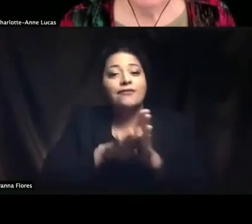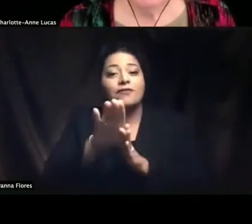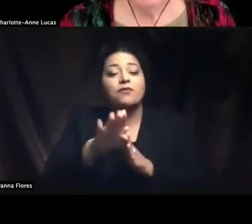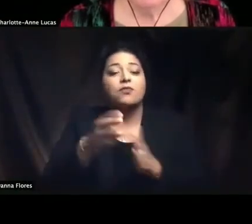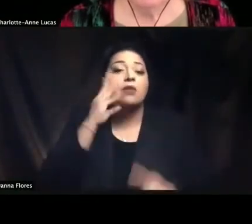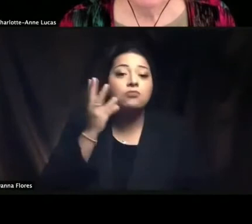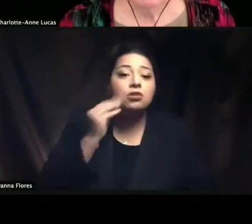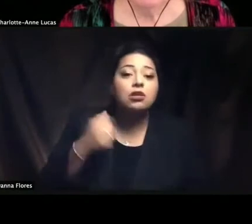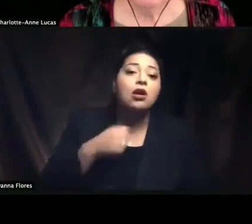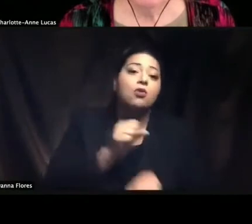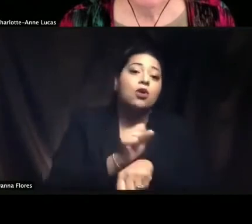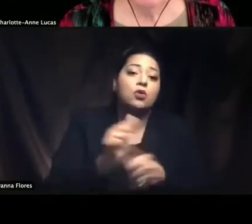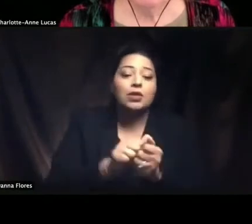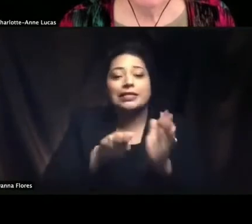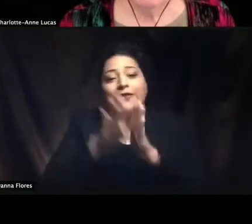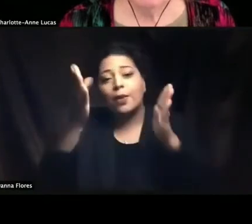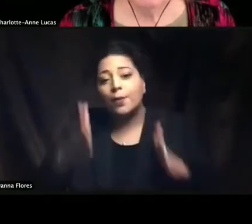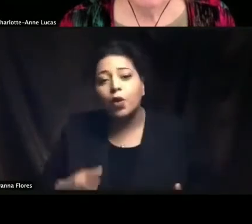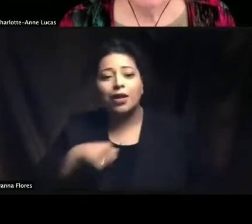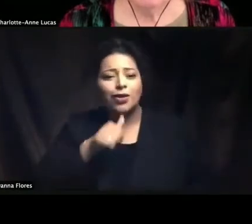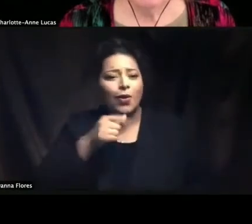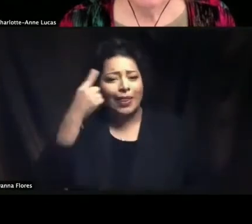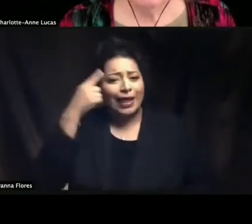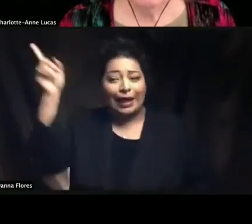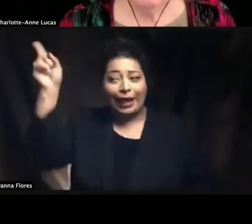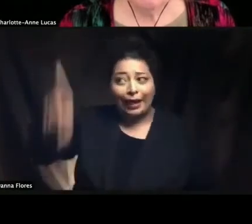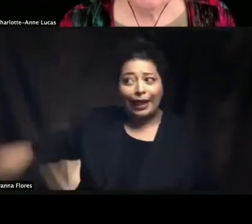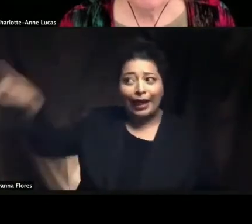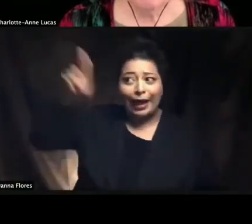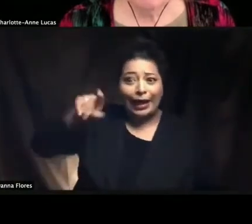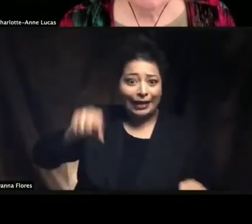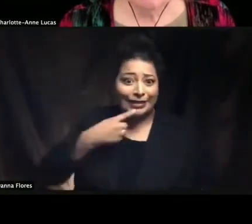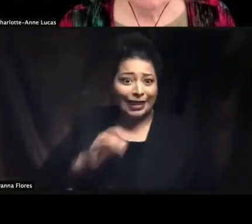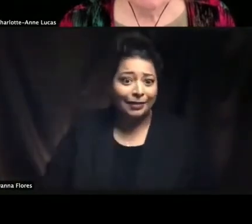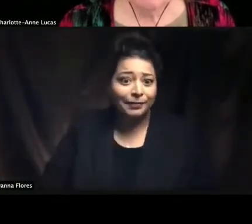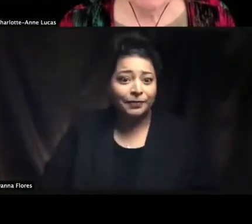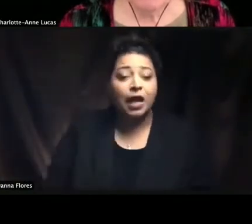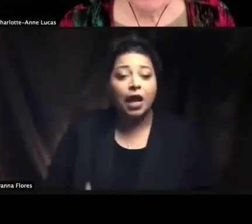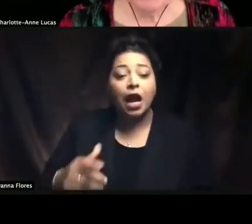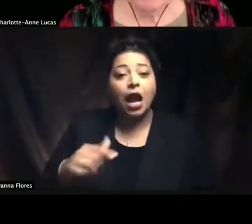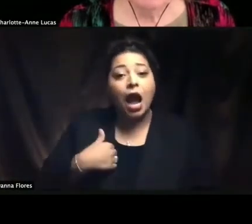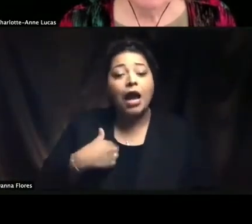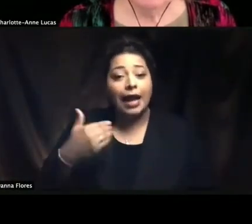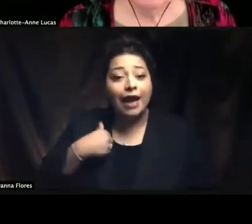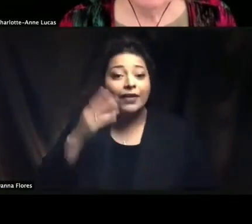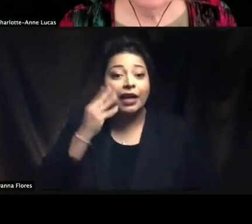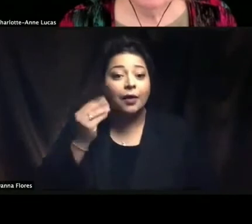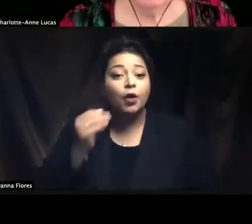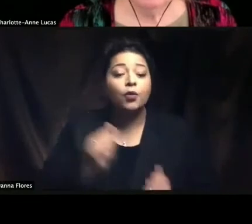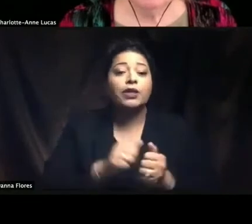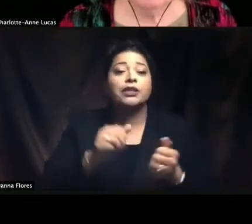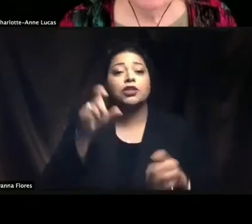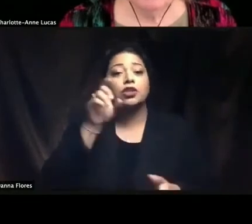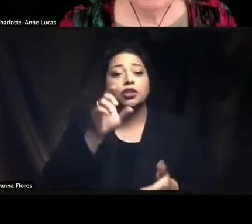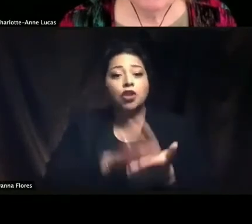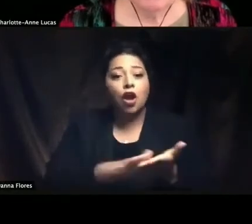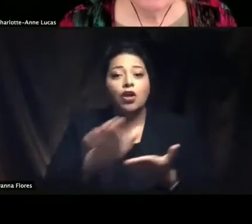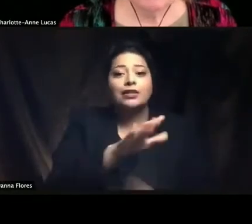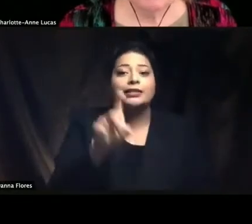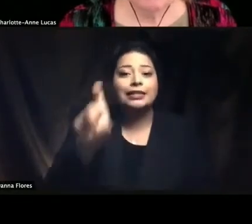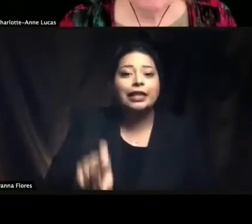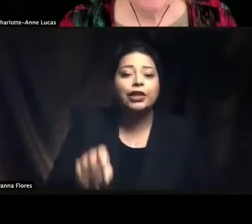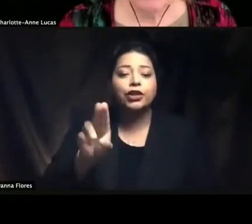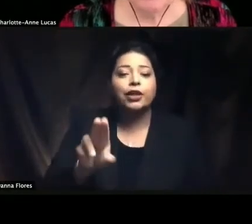with working with developers. I don't think any of these candidates can say that. I also have experience through my college, Texas A&M University,